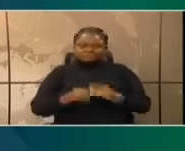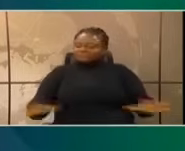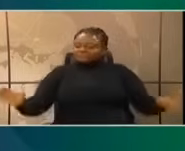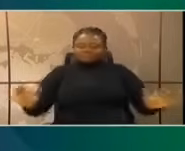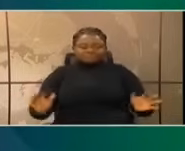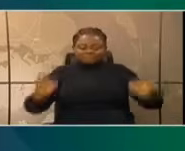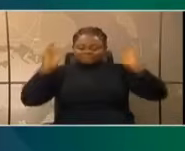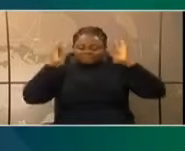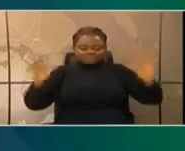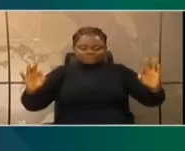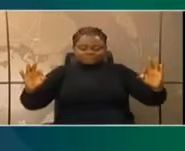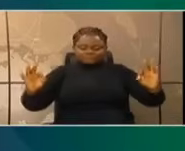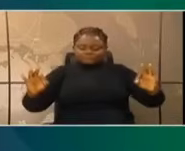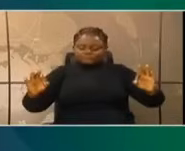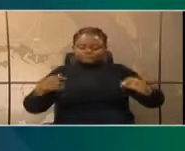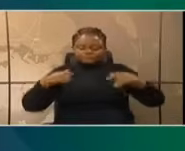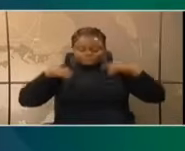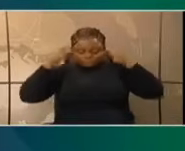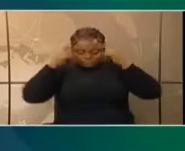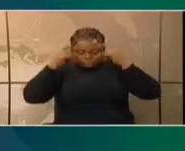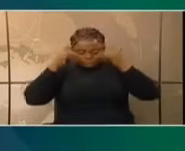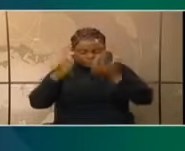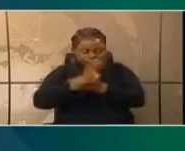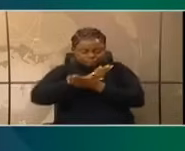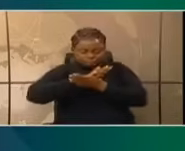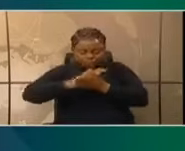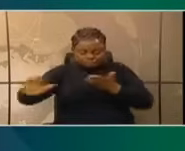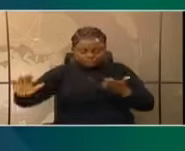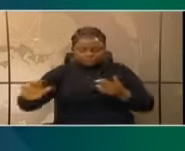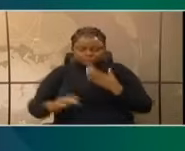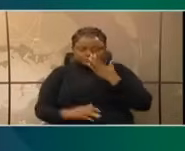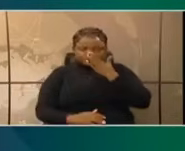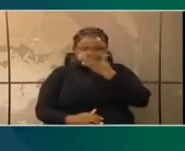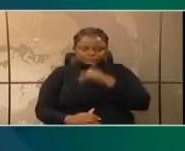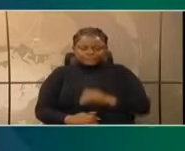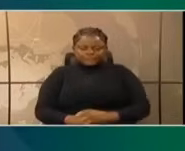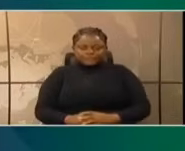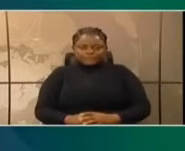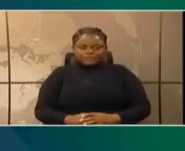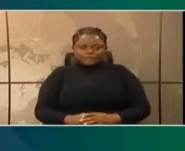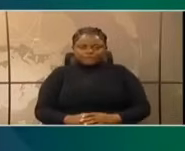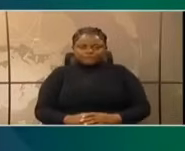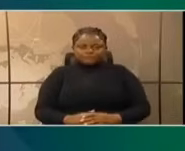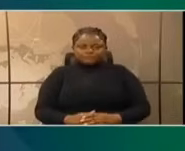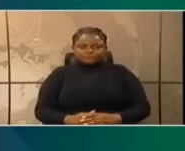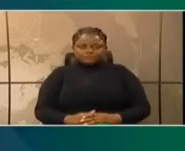correct yantua bibia dane kwam wadwe mu ye fine yantua he